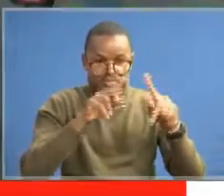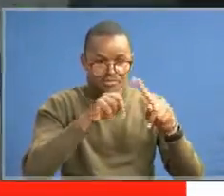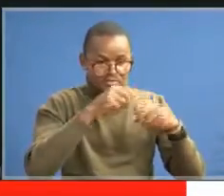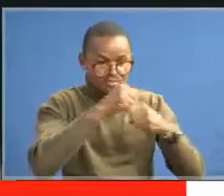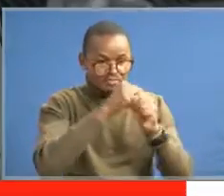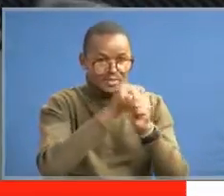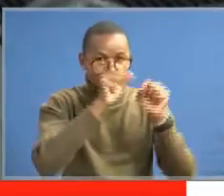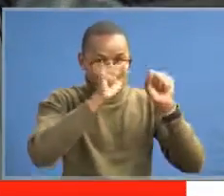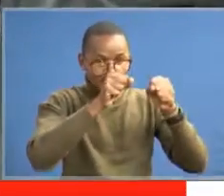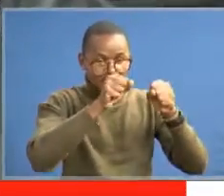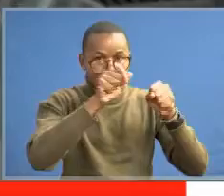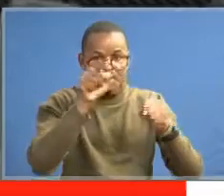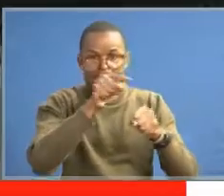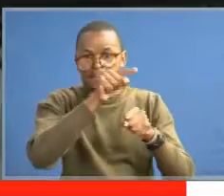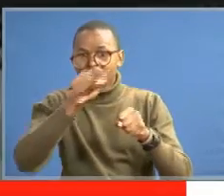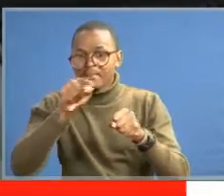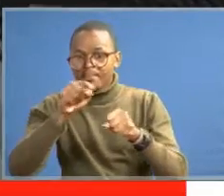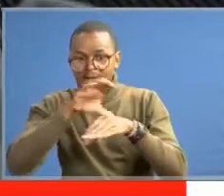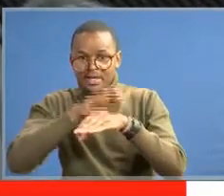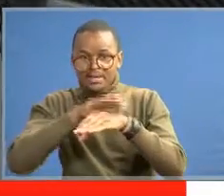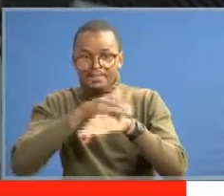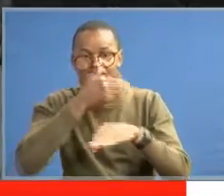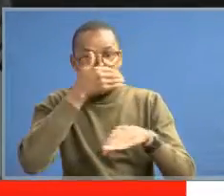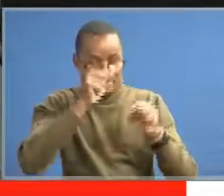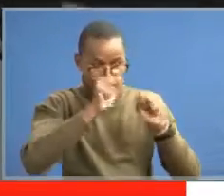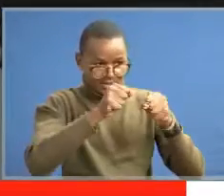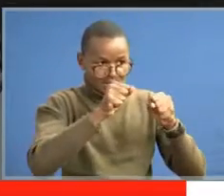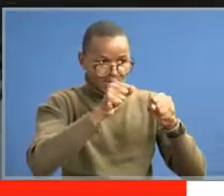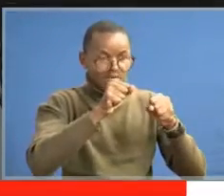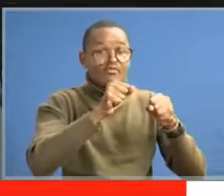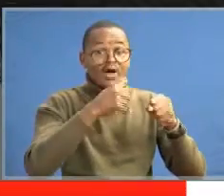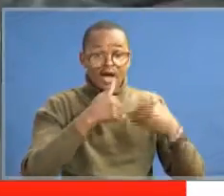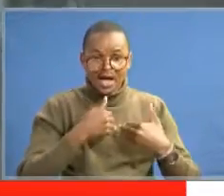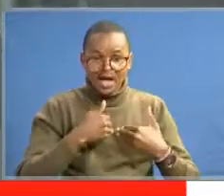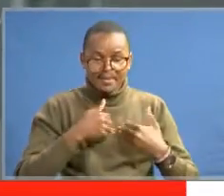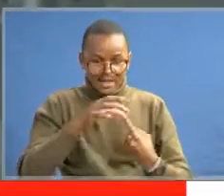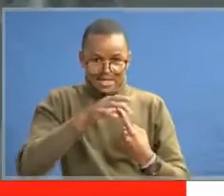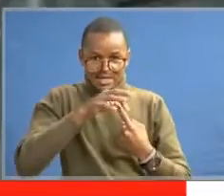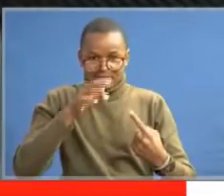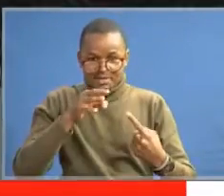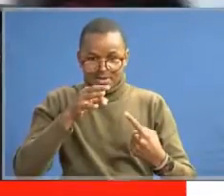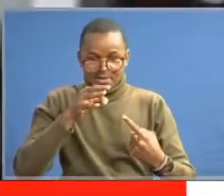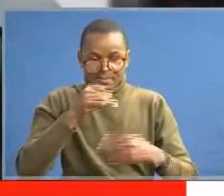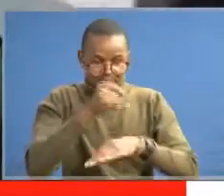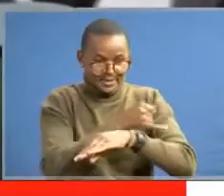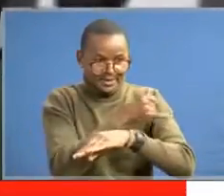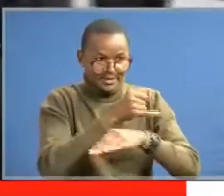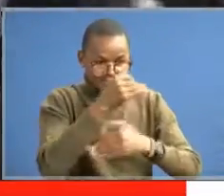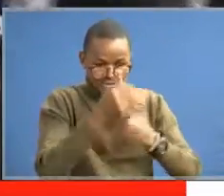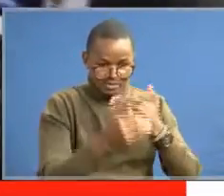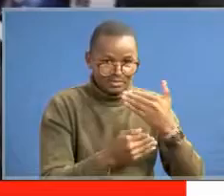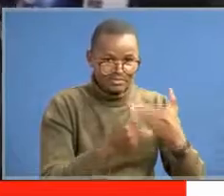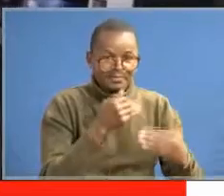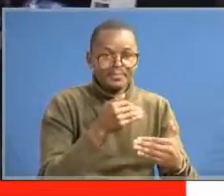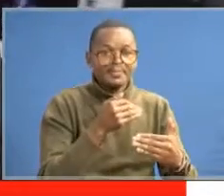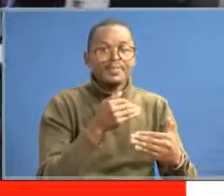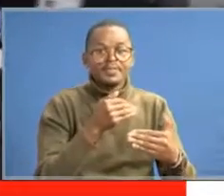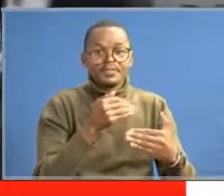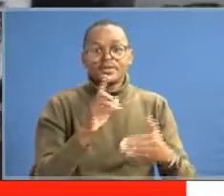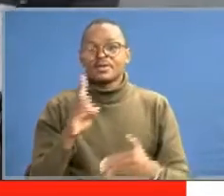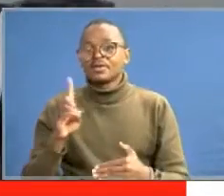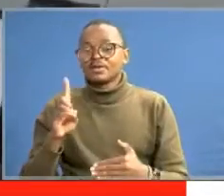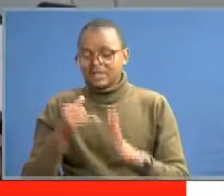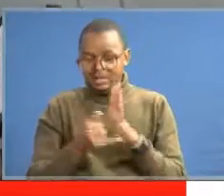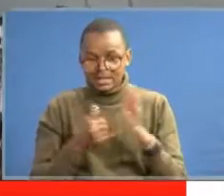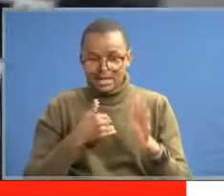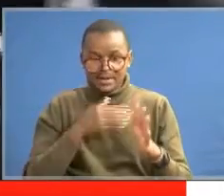all the possible mistakes and go through the best possible ways of conducting a particular surgical procedure. The film and gaming